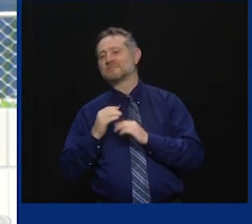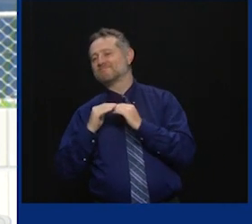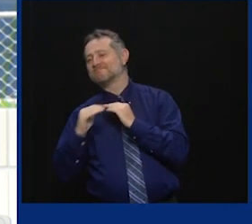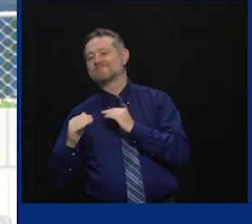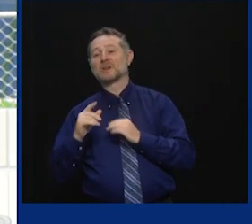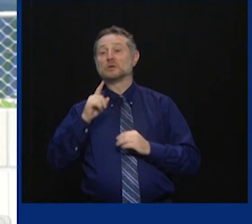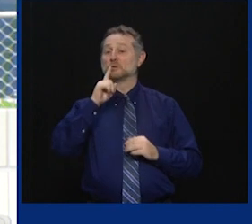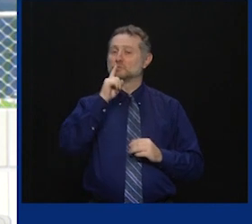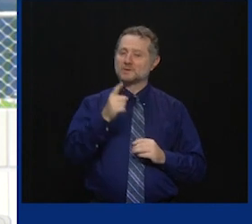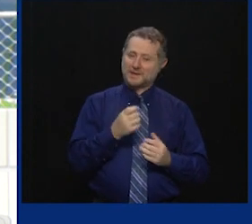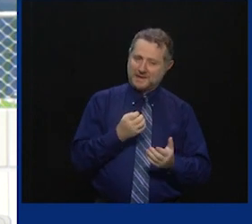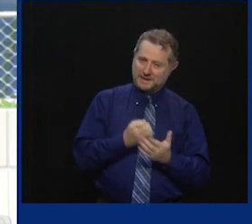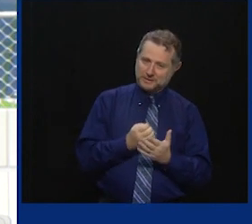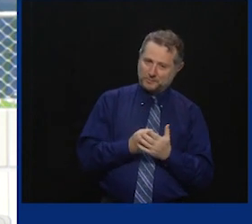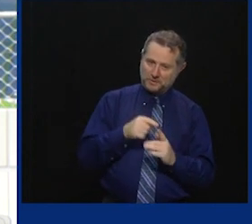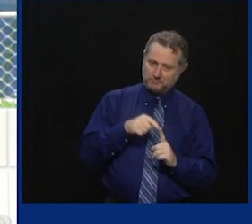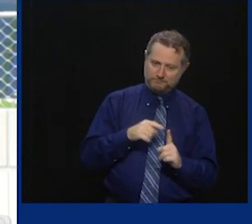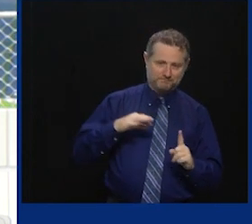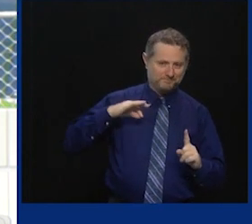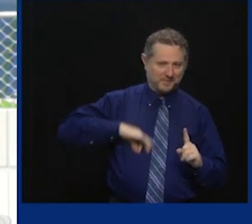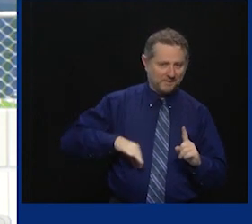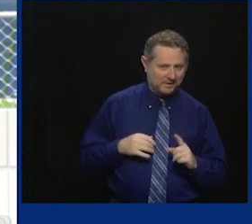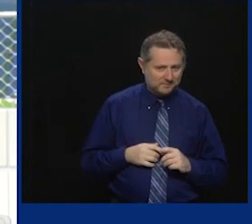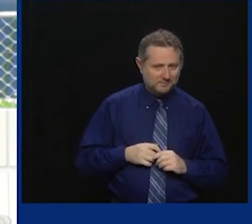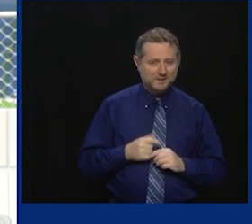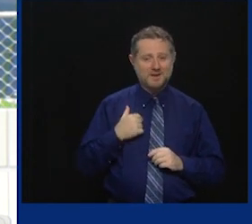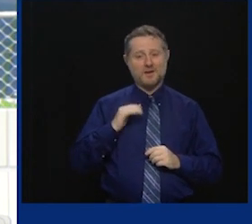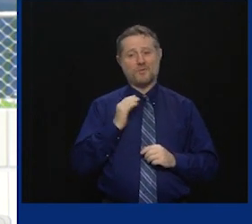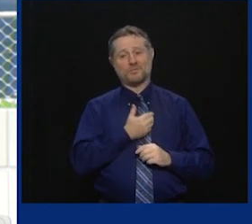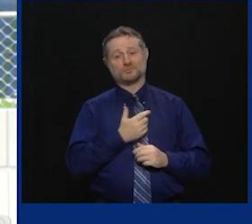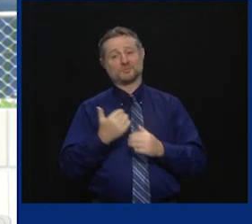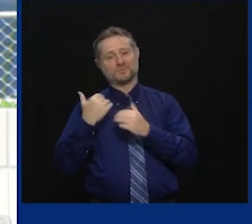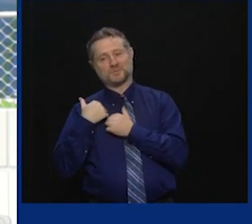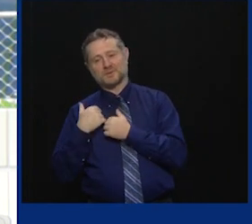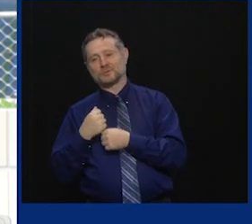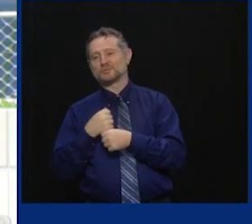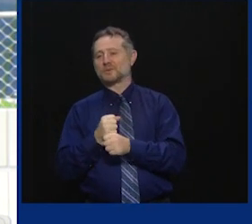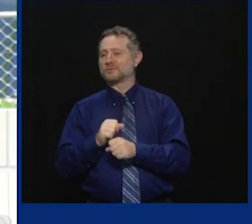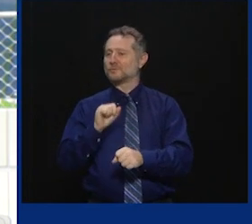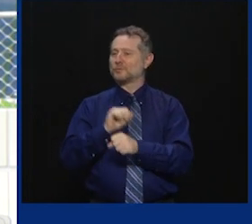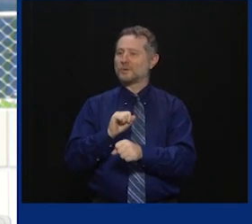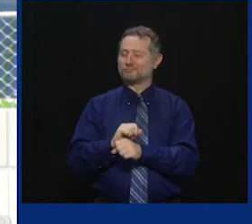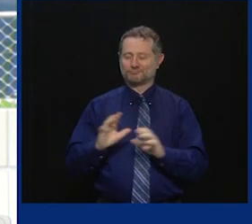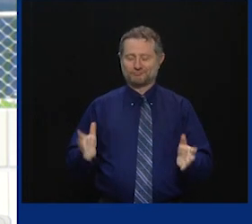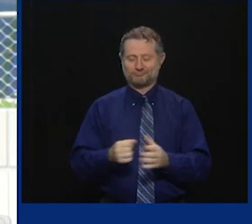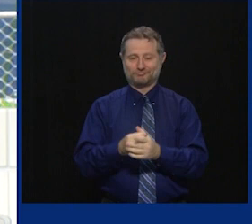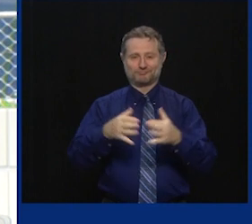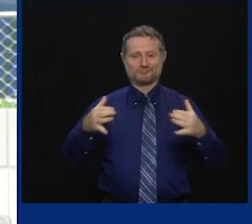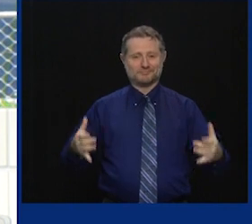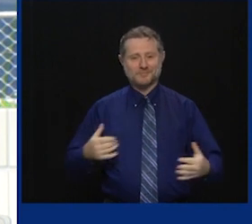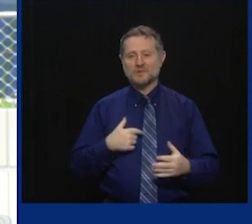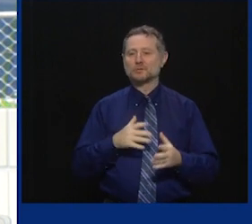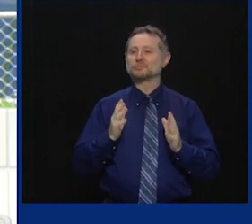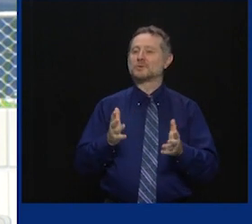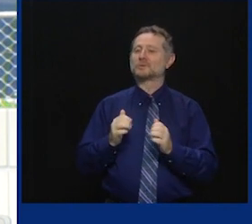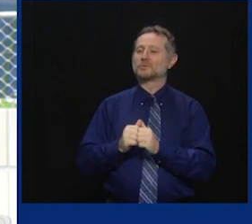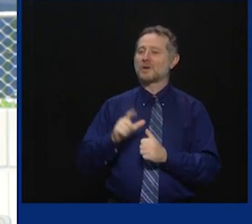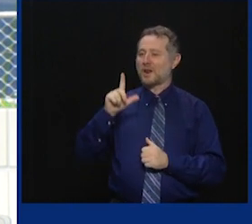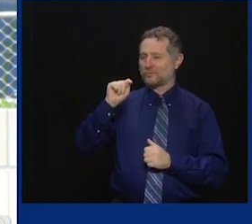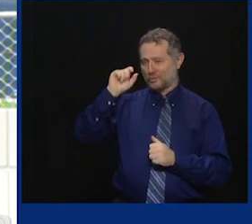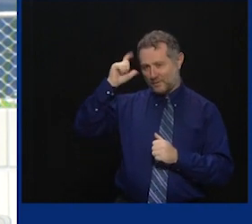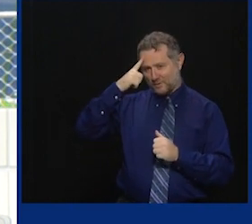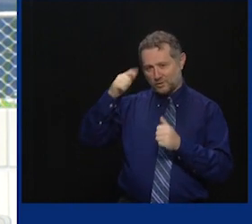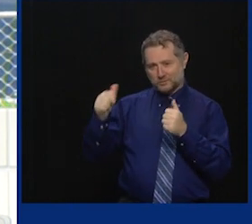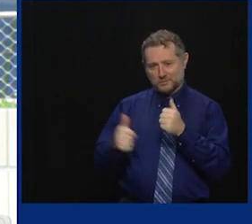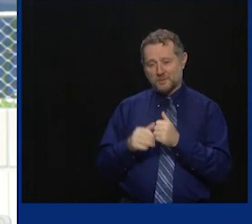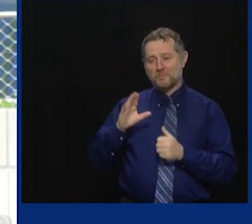is to create work. And so I was delighted to have the opportunity to talk to Lieutenant Governor Benjamin about ways that we can work together to bring